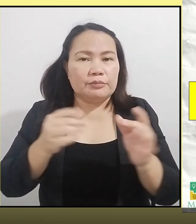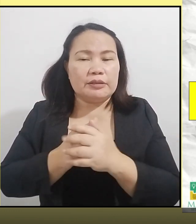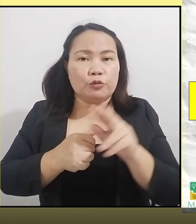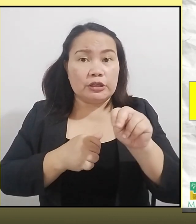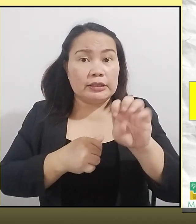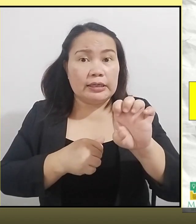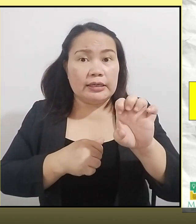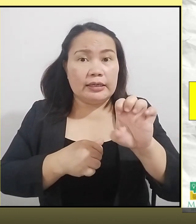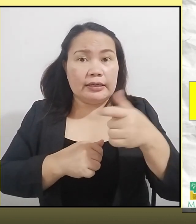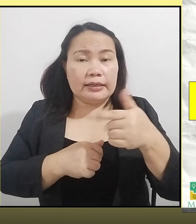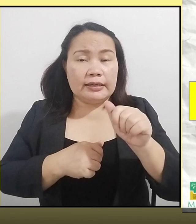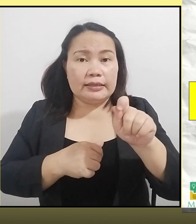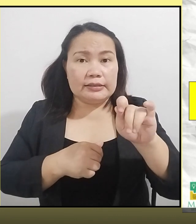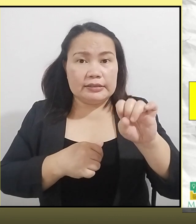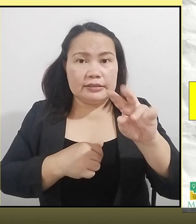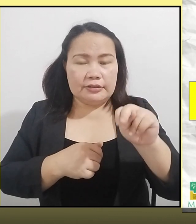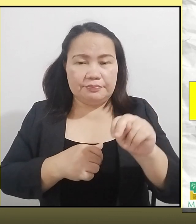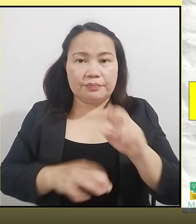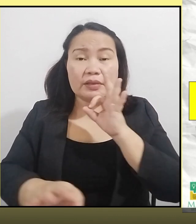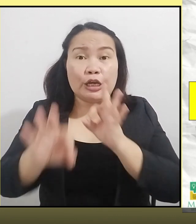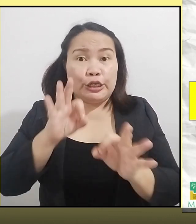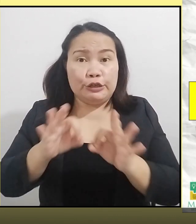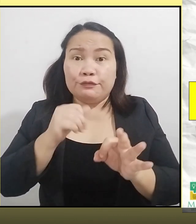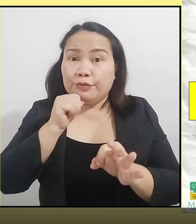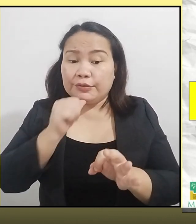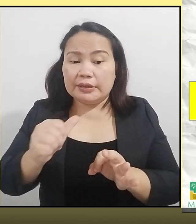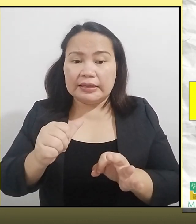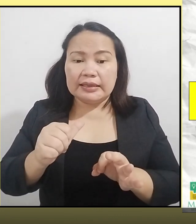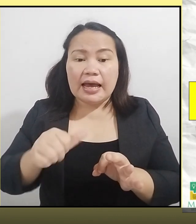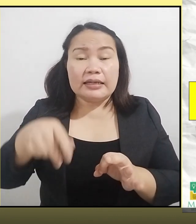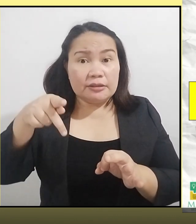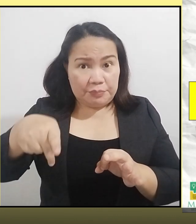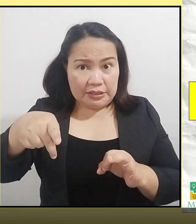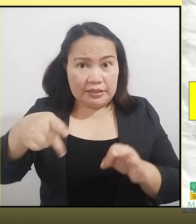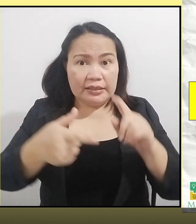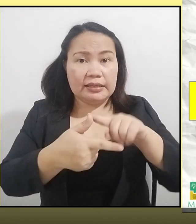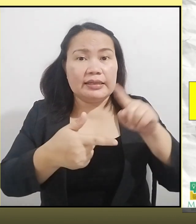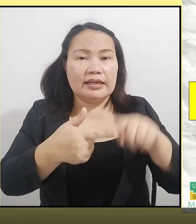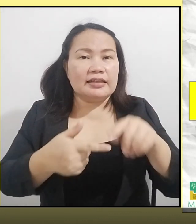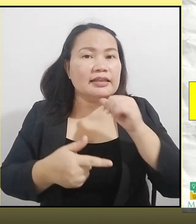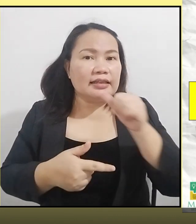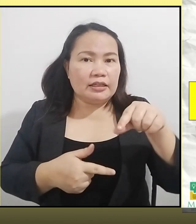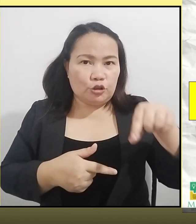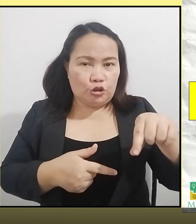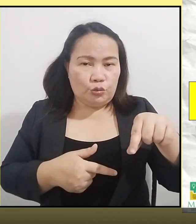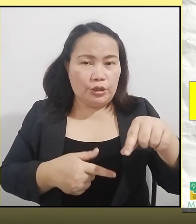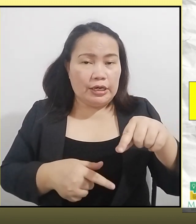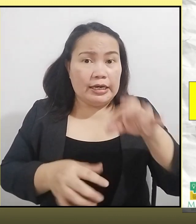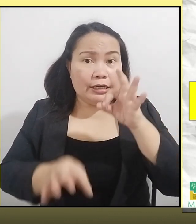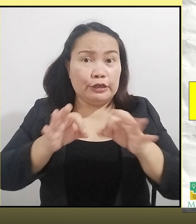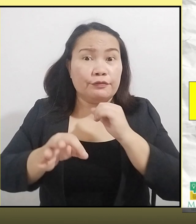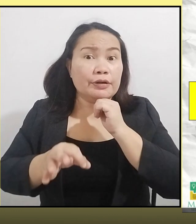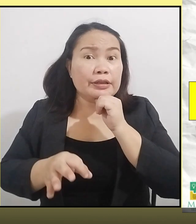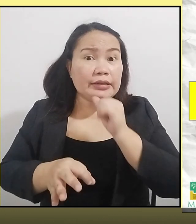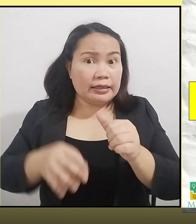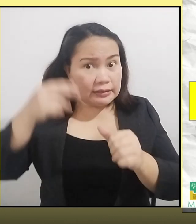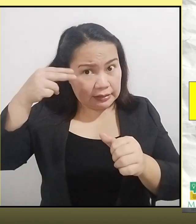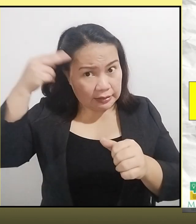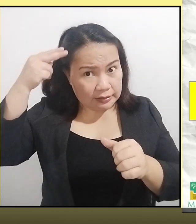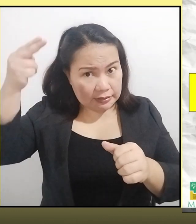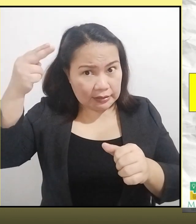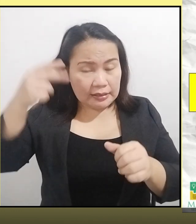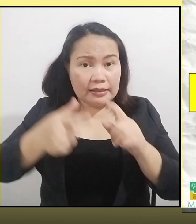Ang magiging statement natin ay, if not P, then not Q. Ganun na